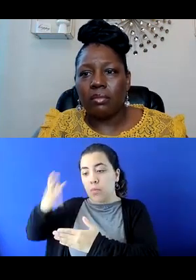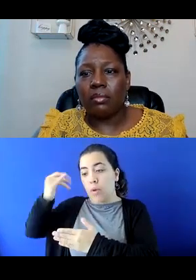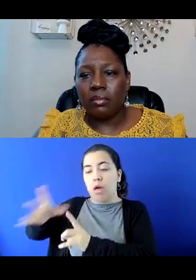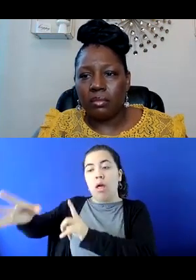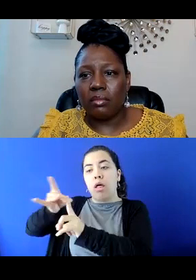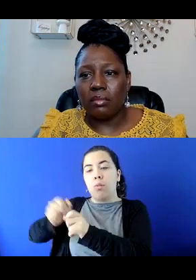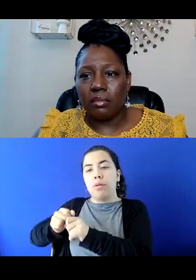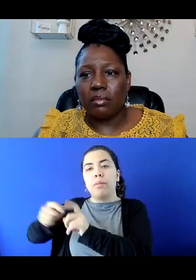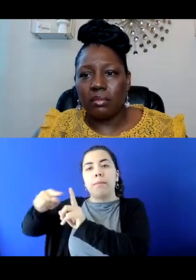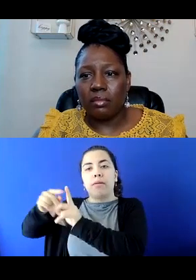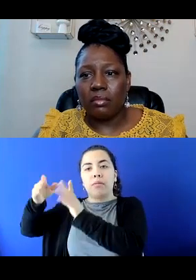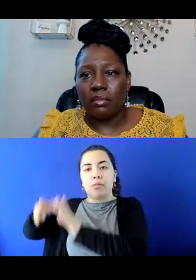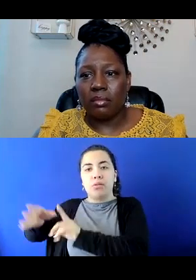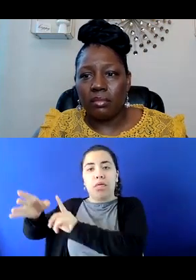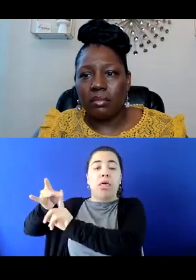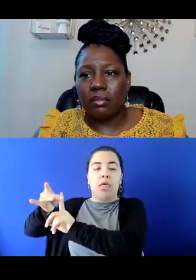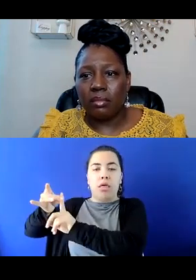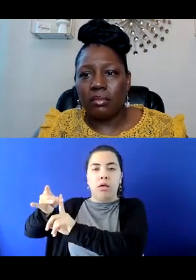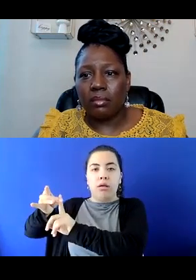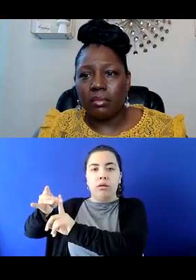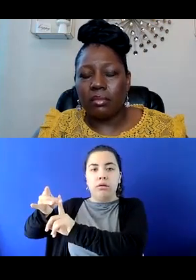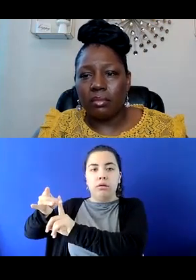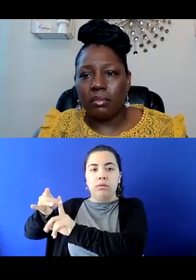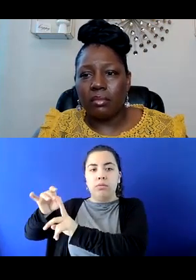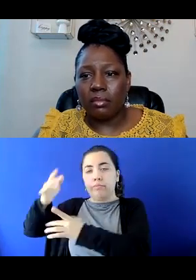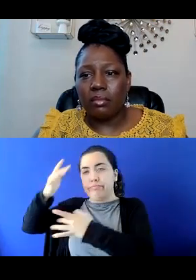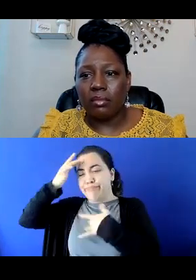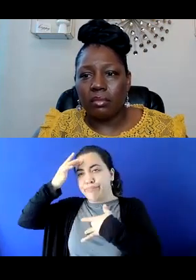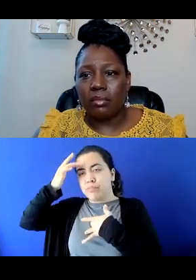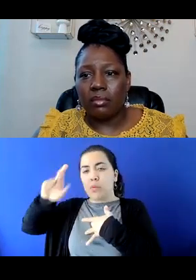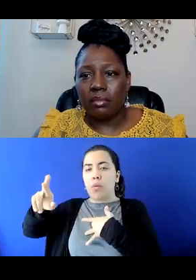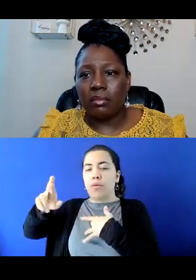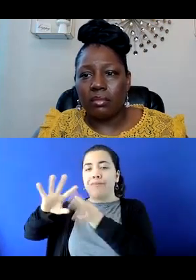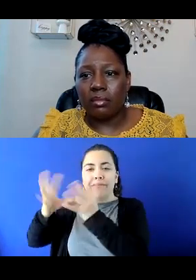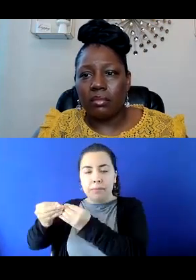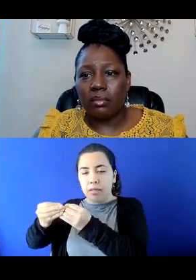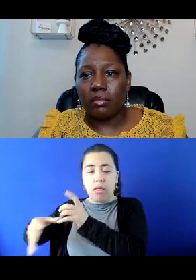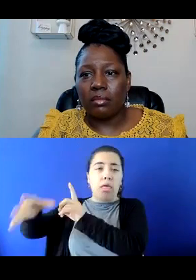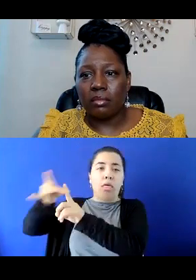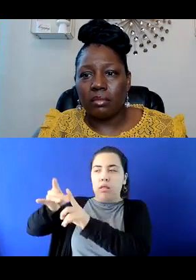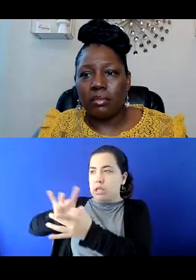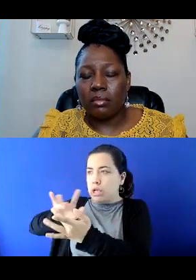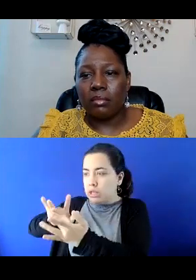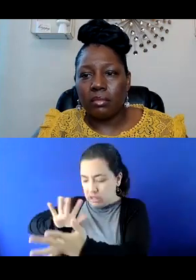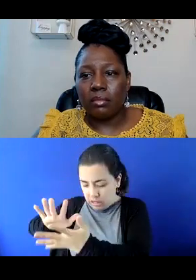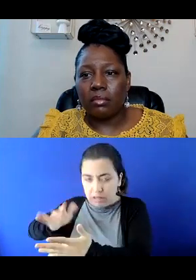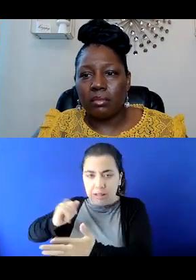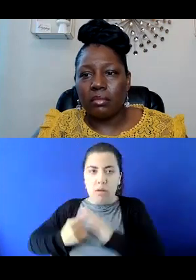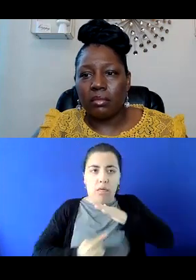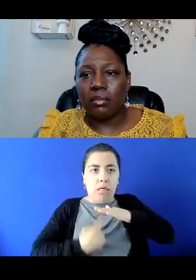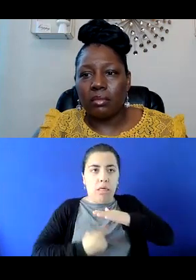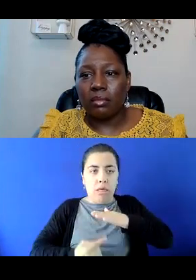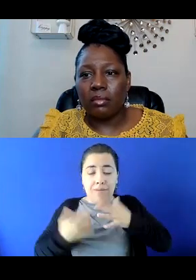members. And it's definitely affecting his mental health. Once we were down, we will have quarantine